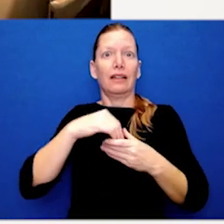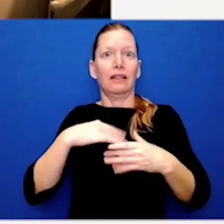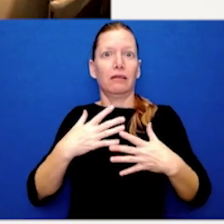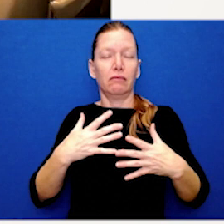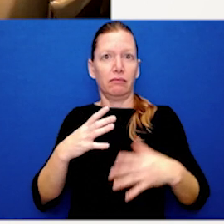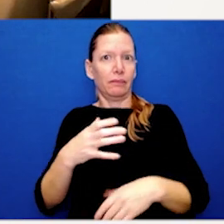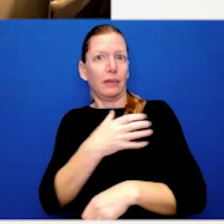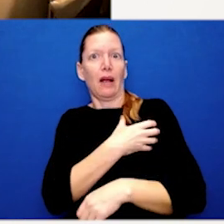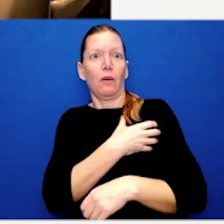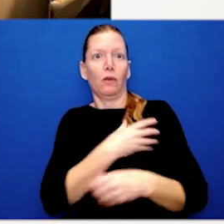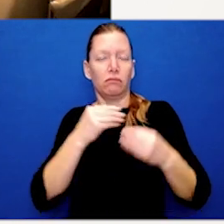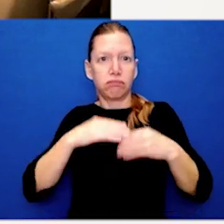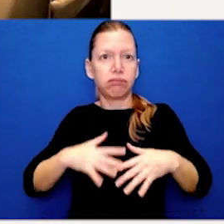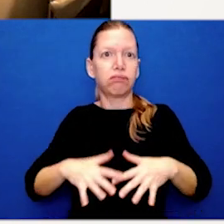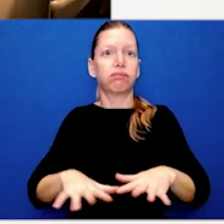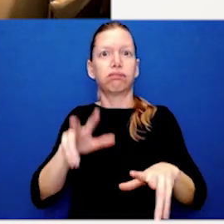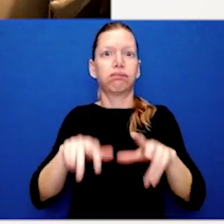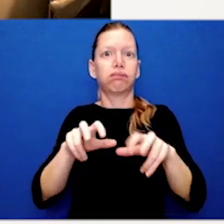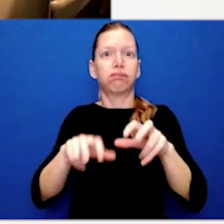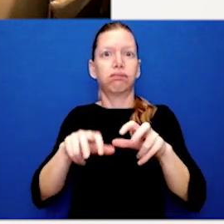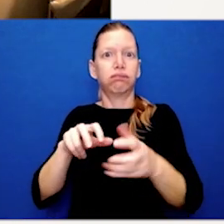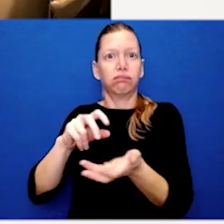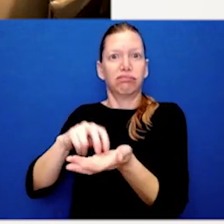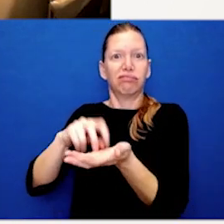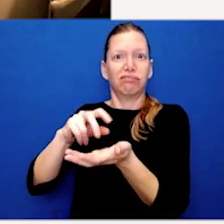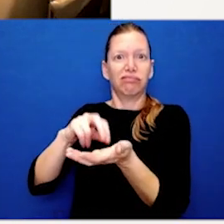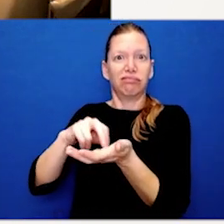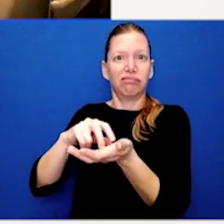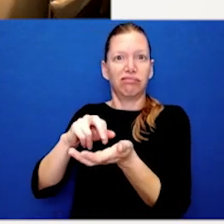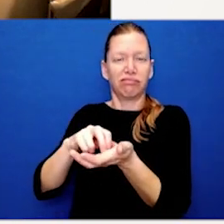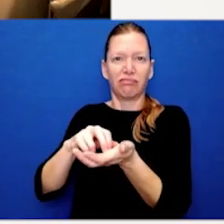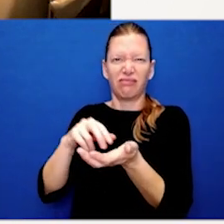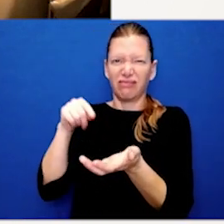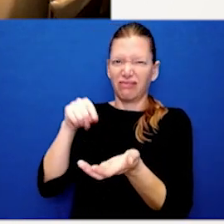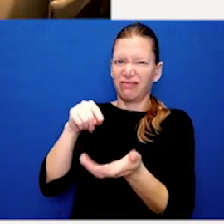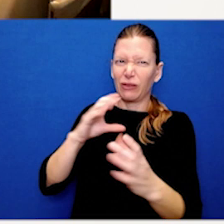power spread through his feet. He was communicating,